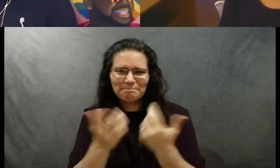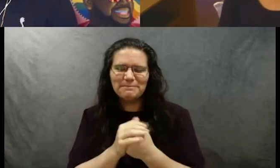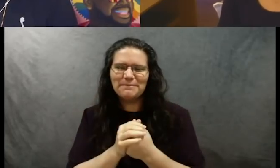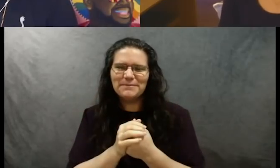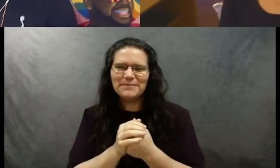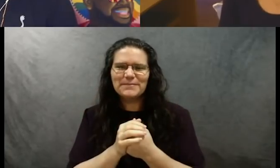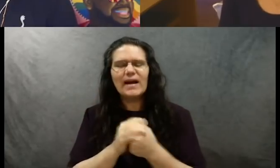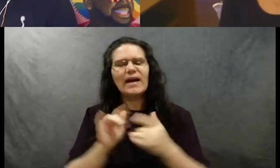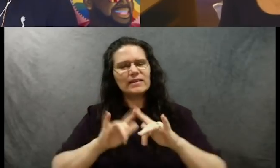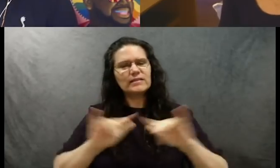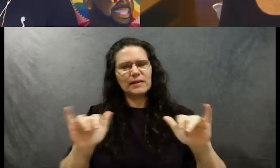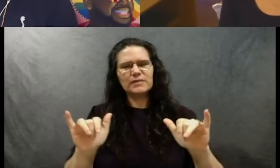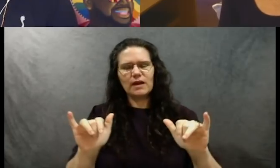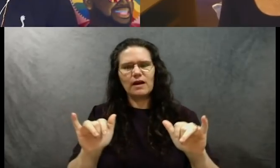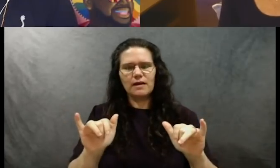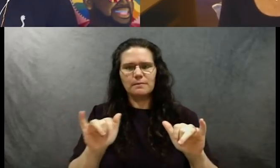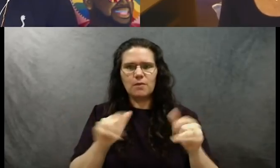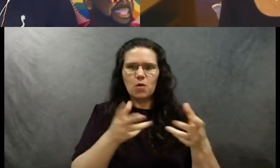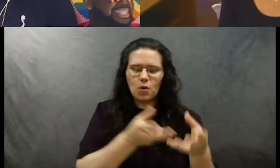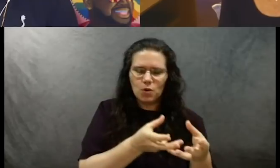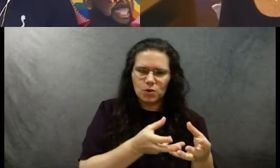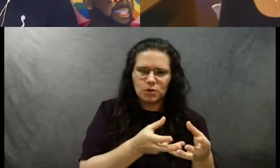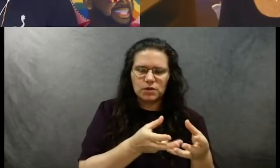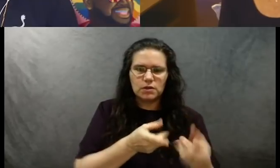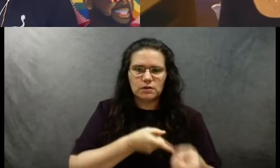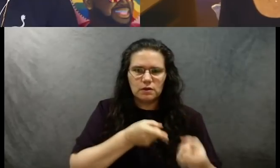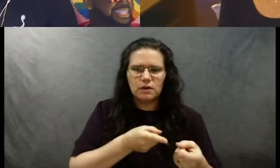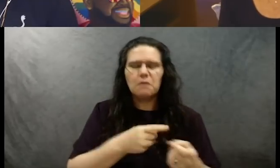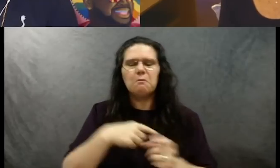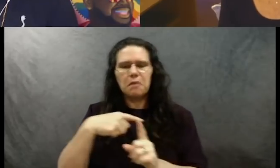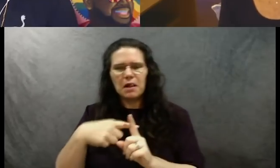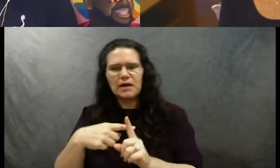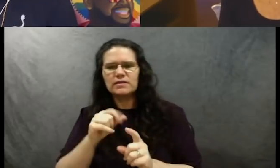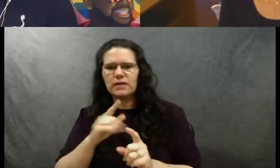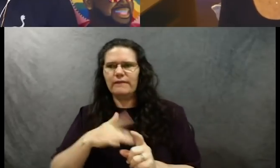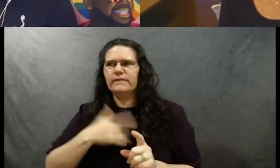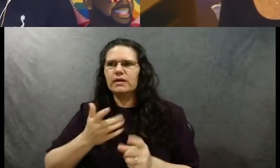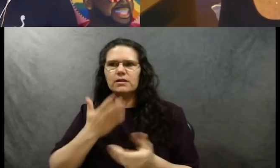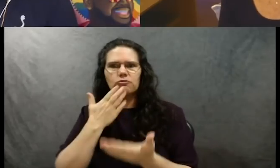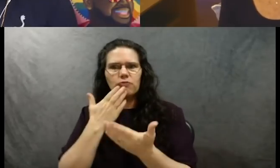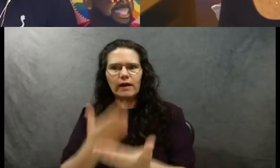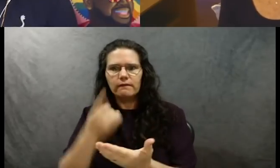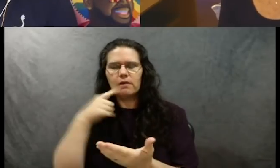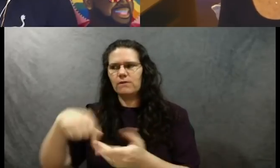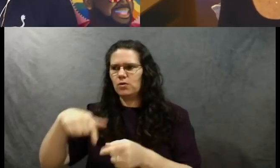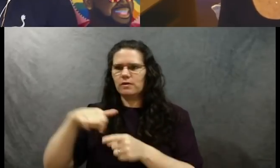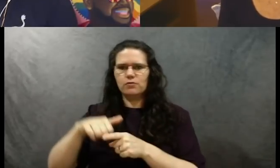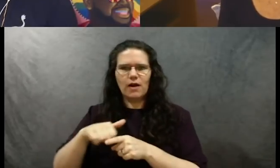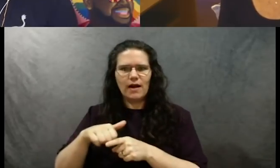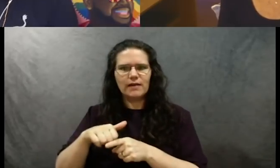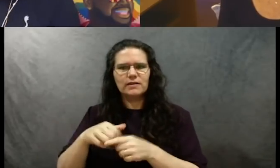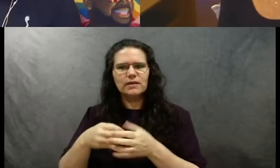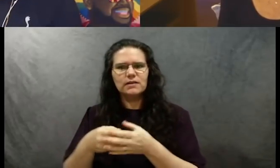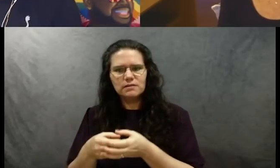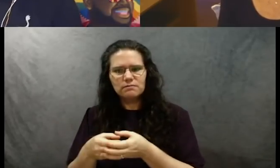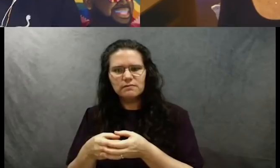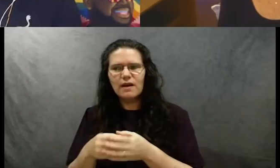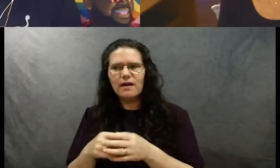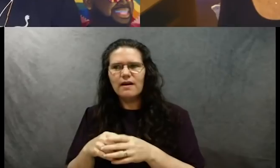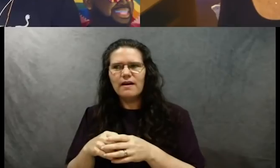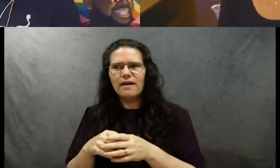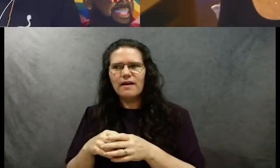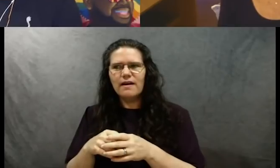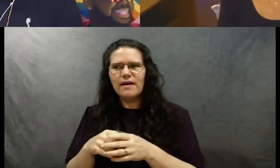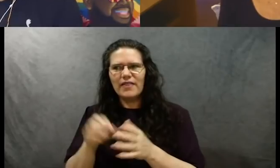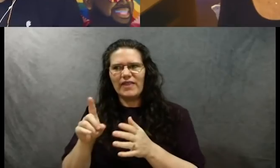At the same time, I'm still really grateful for practice. And that tends to